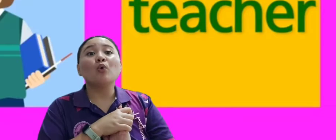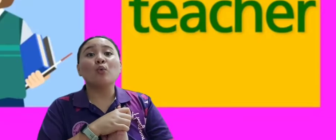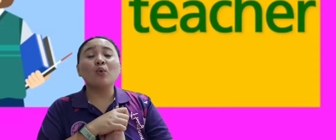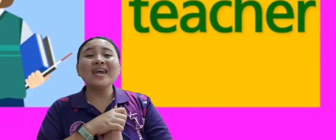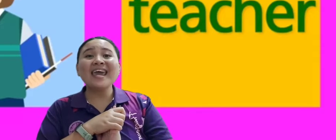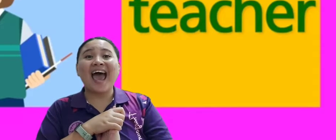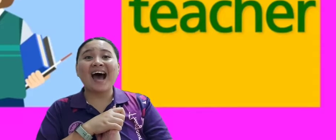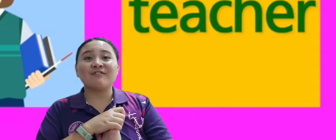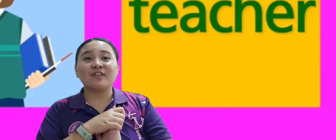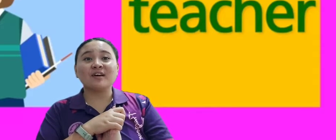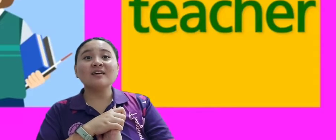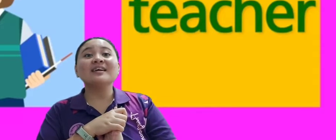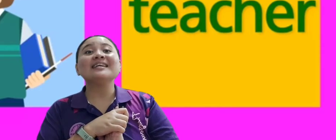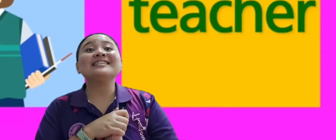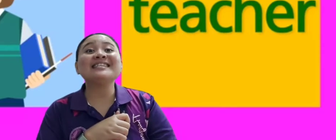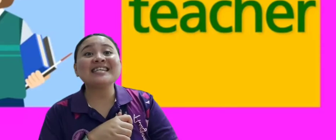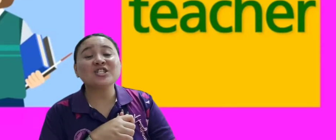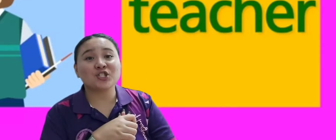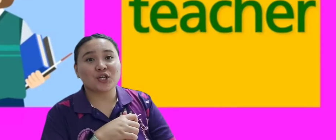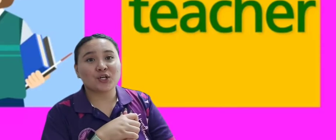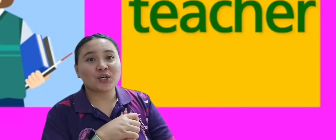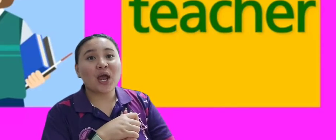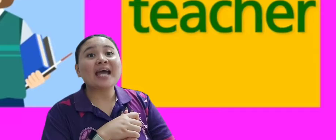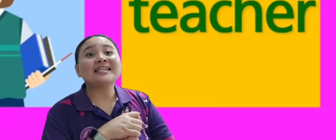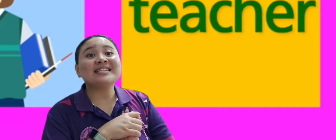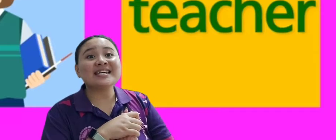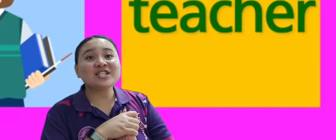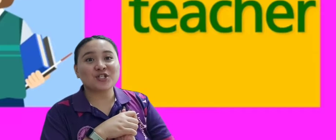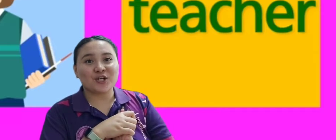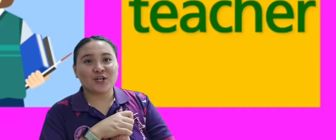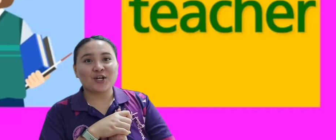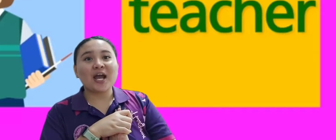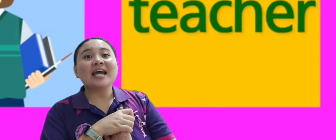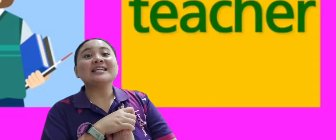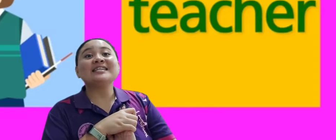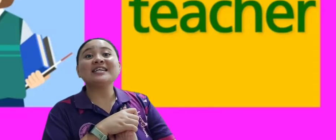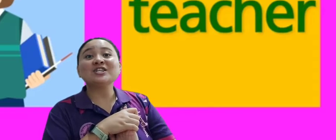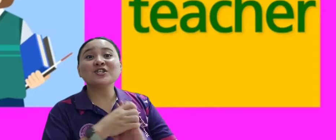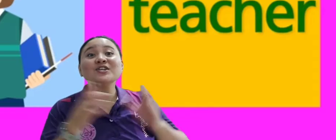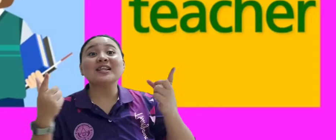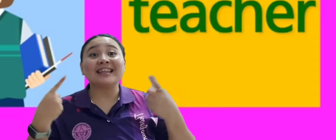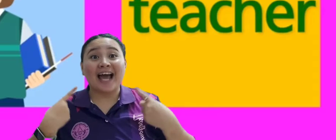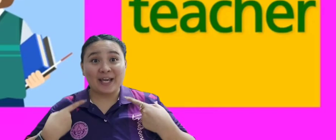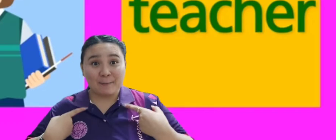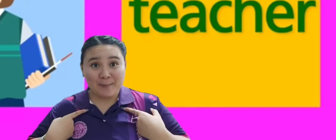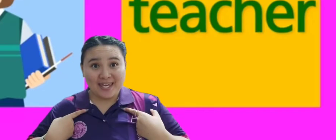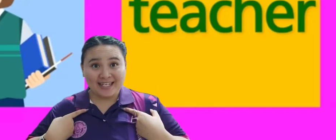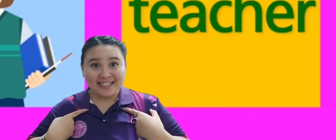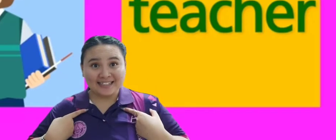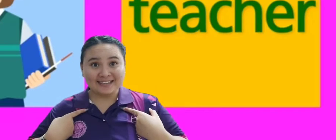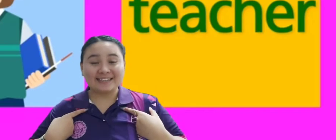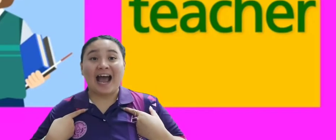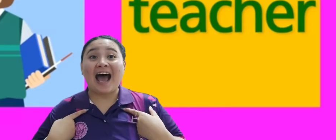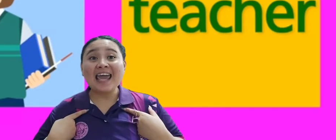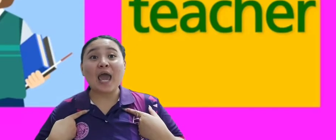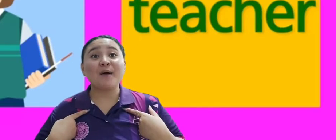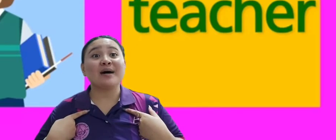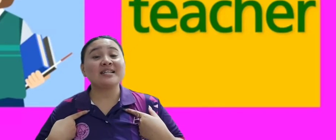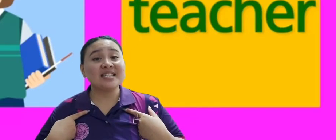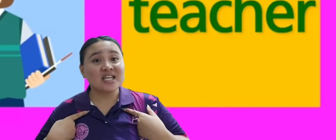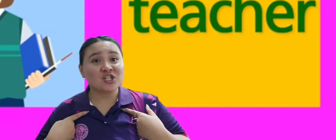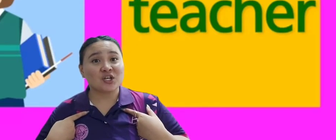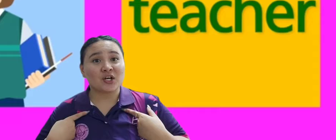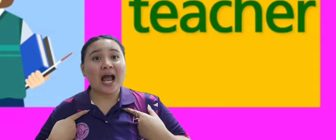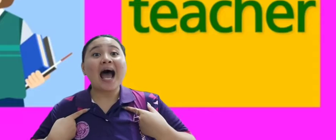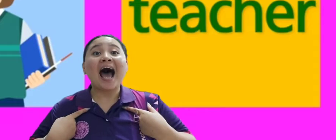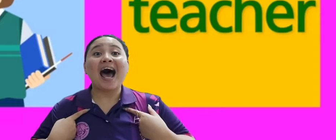Now we have the teacher. Teacher. Teacher like me. I am